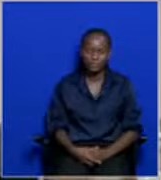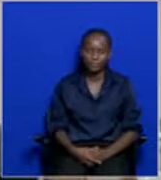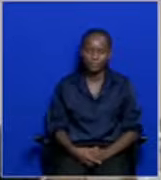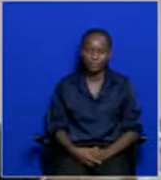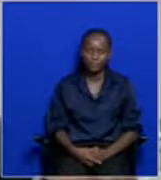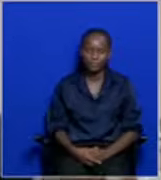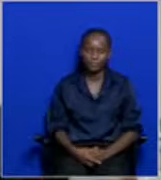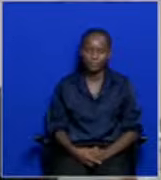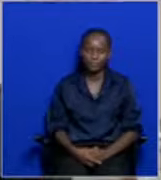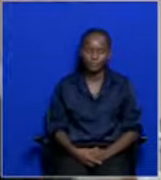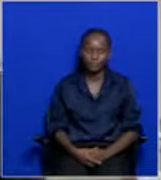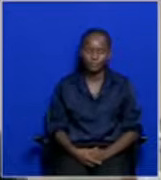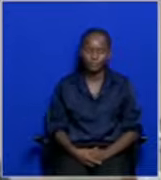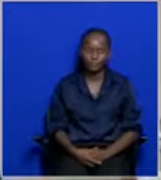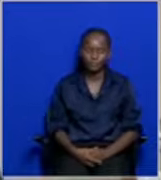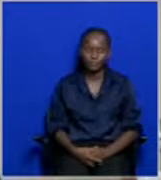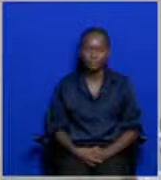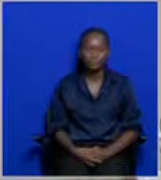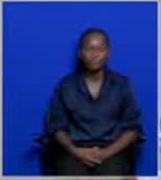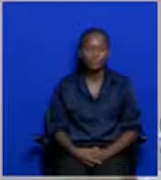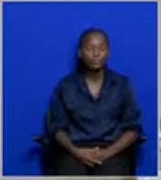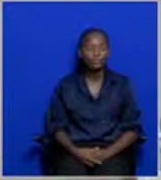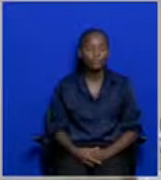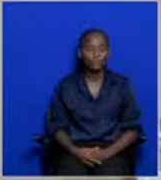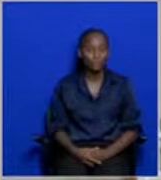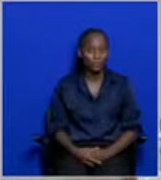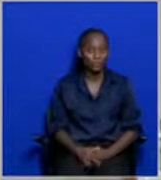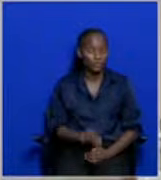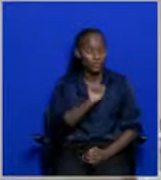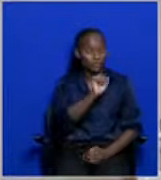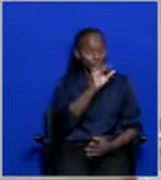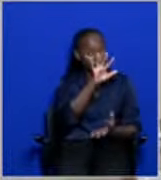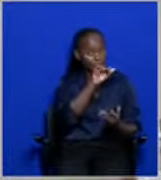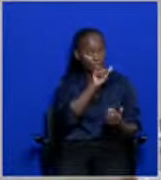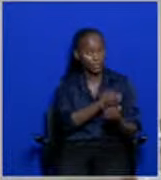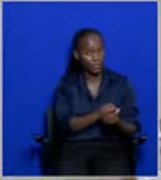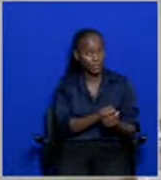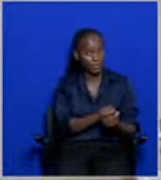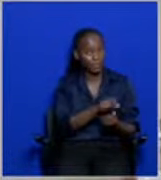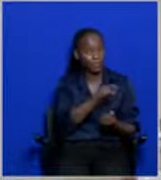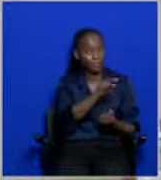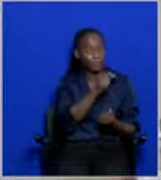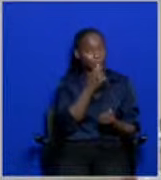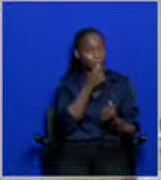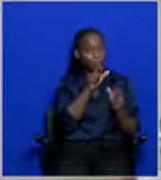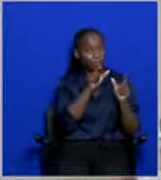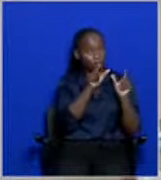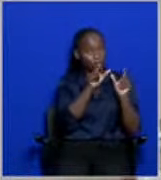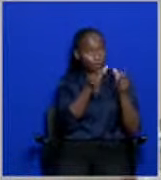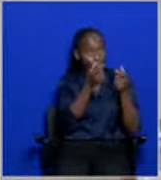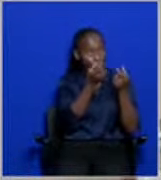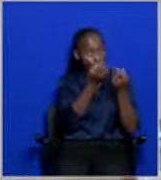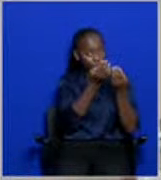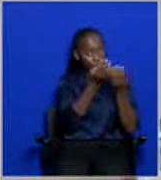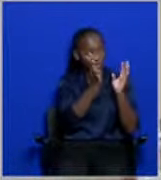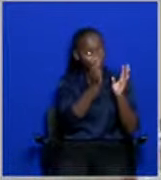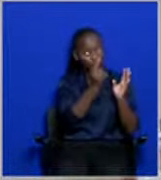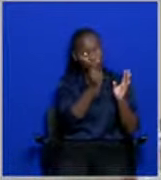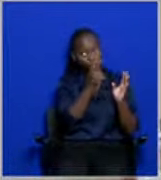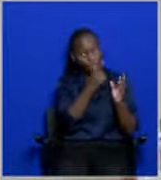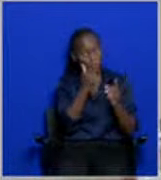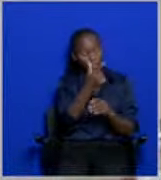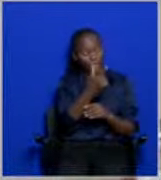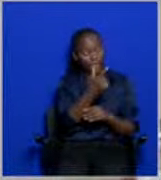in summary then, you say to the commission that the senior police